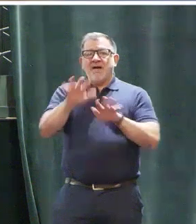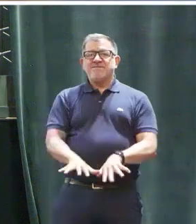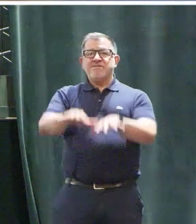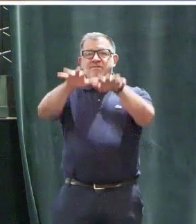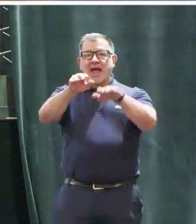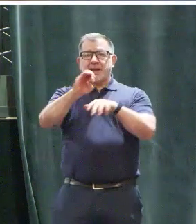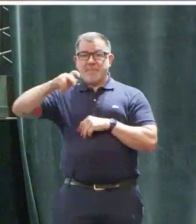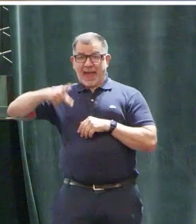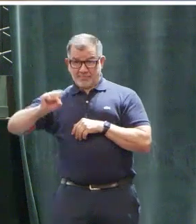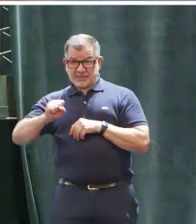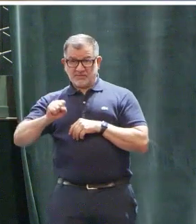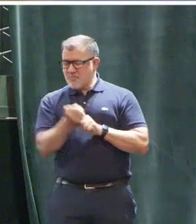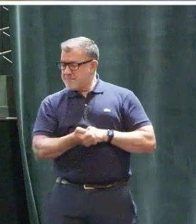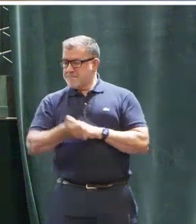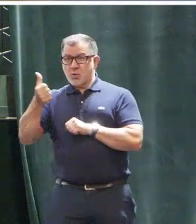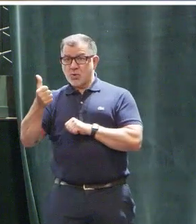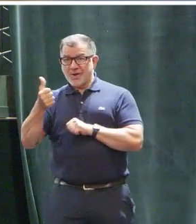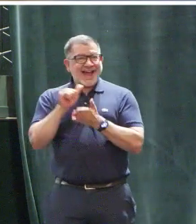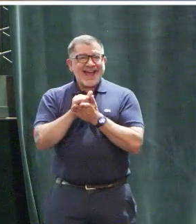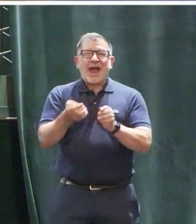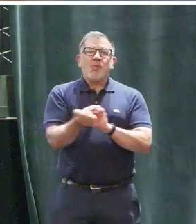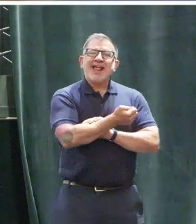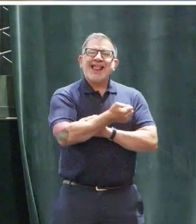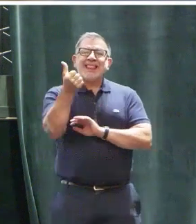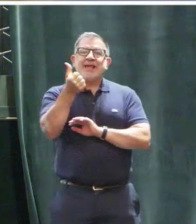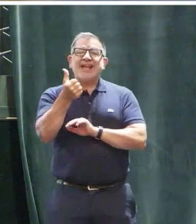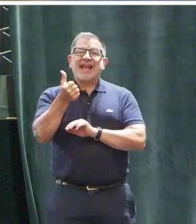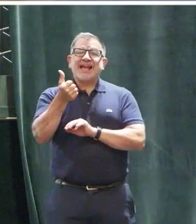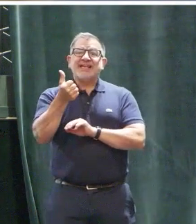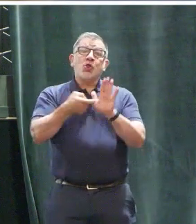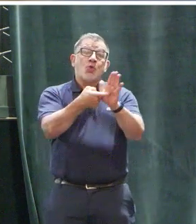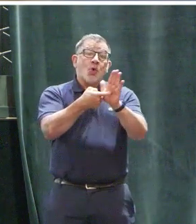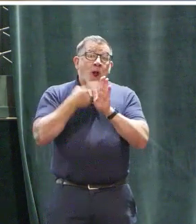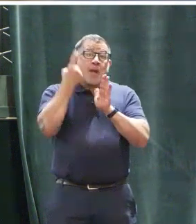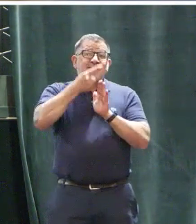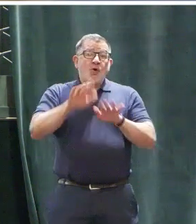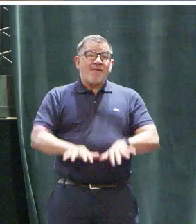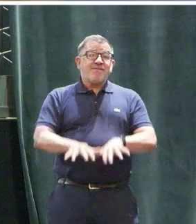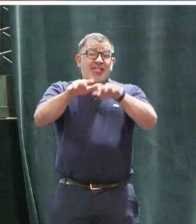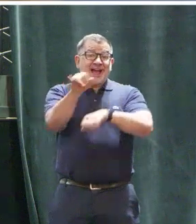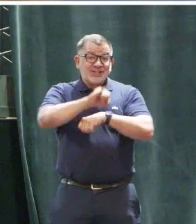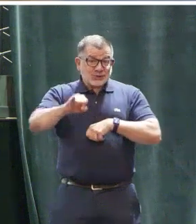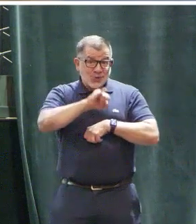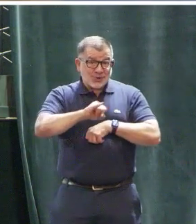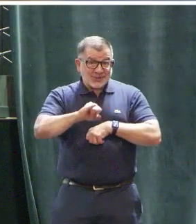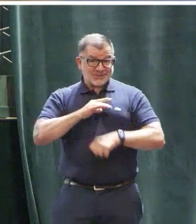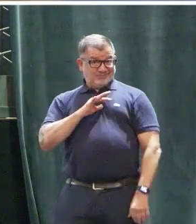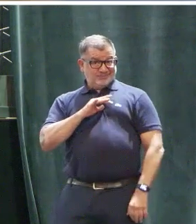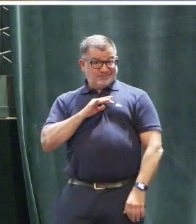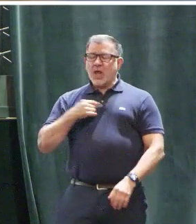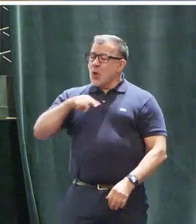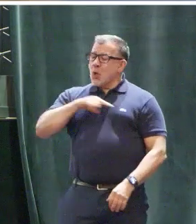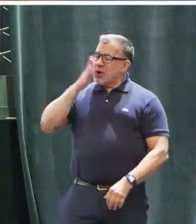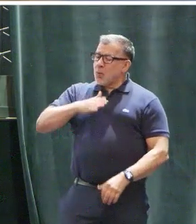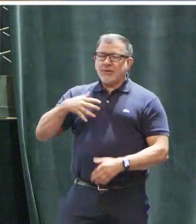requirement for flood insurance for federally backed mortgages. We also have taken every opportunity